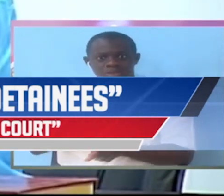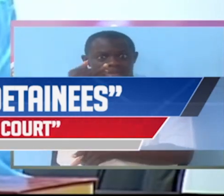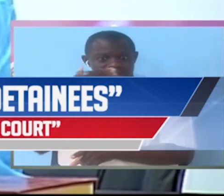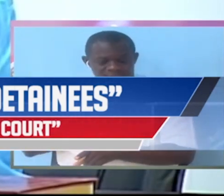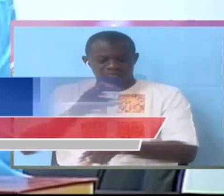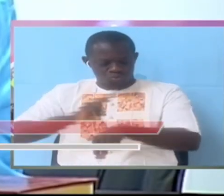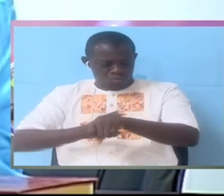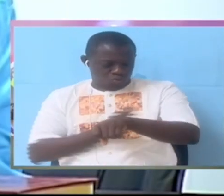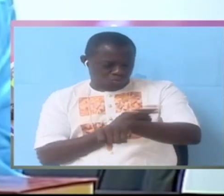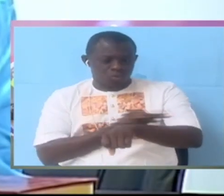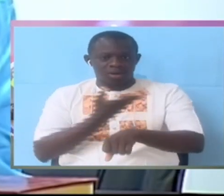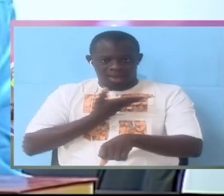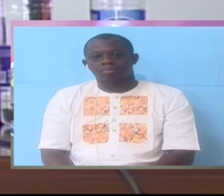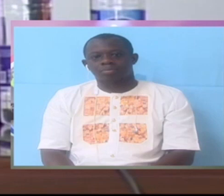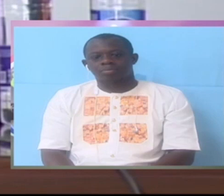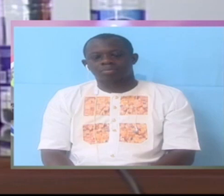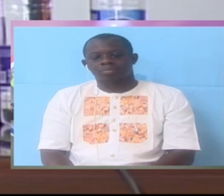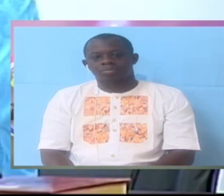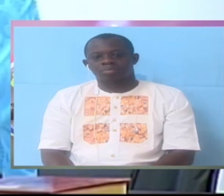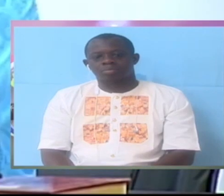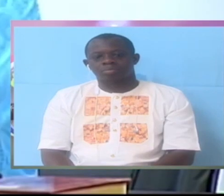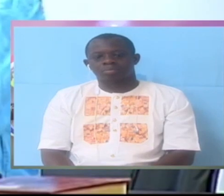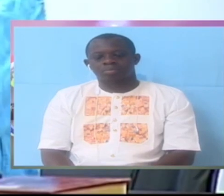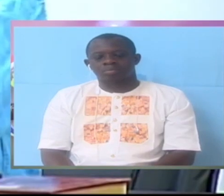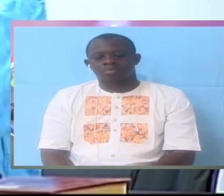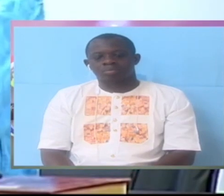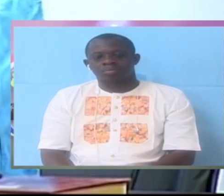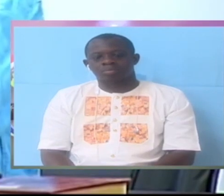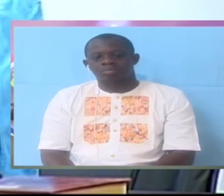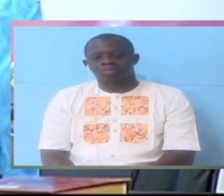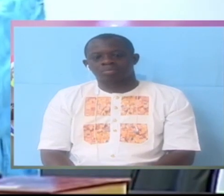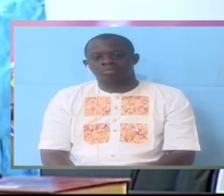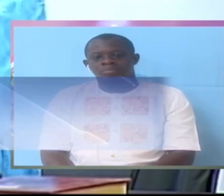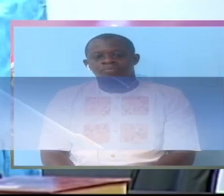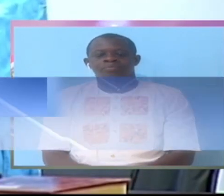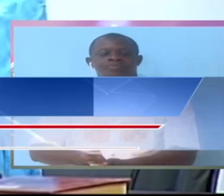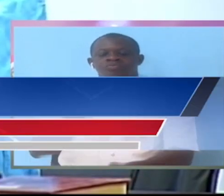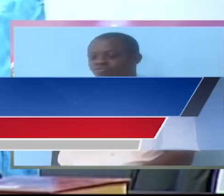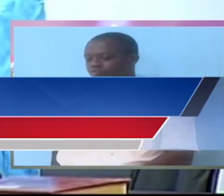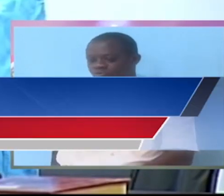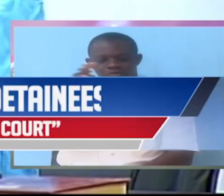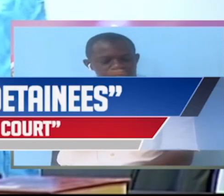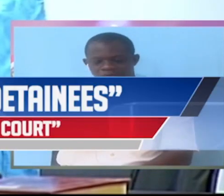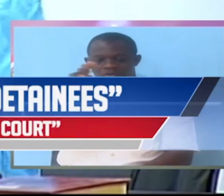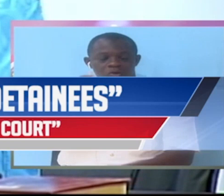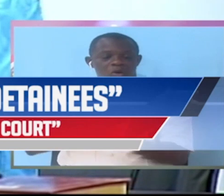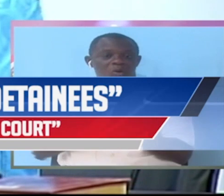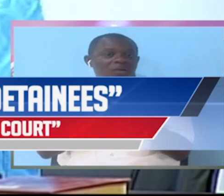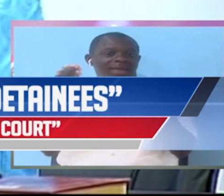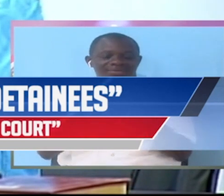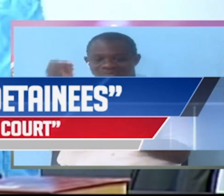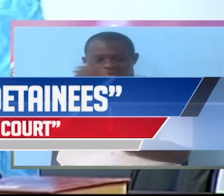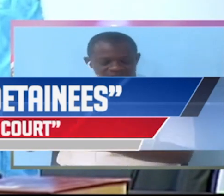injuries there. The witness also confirmed that the April 16 UDP demonstrators were seriously tortured by operatives of